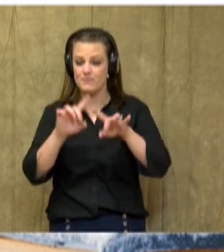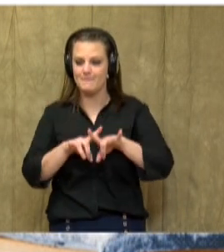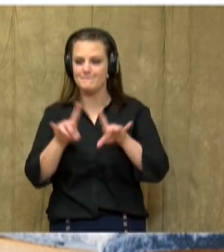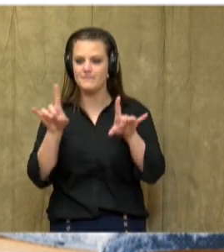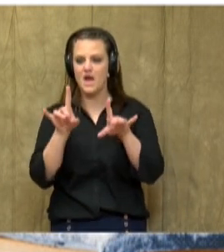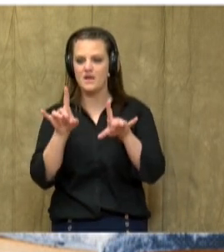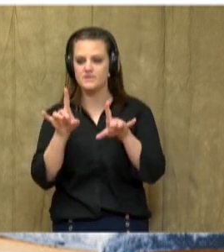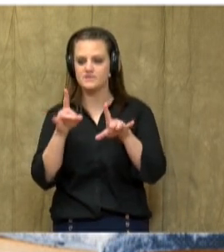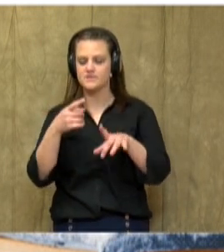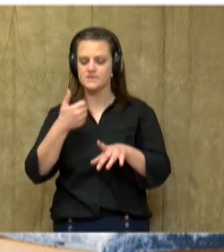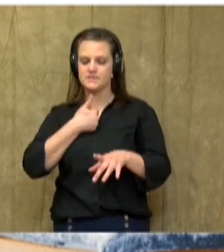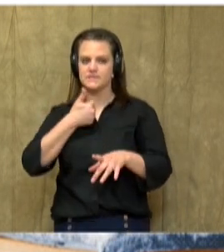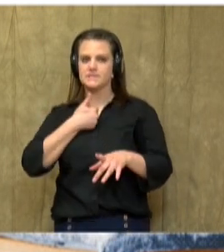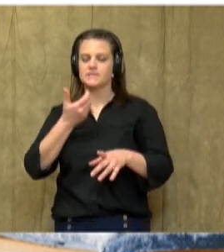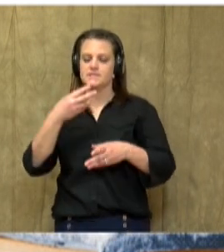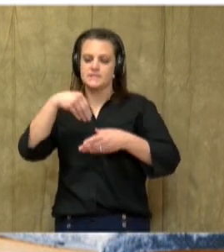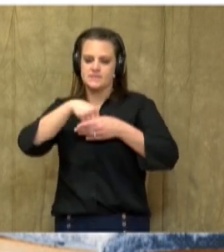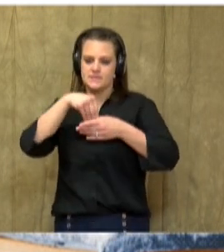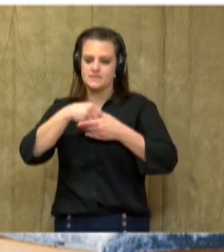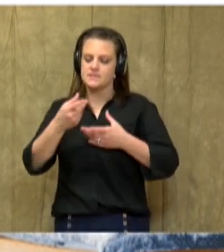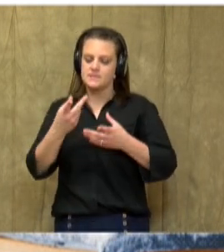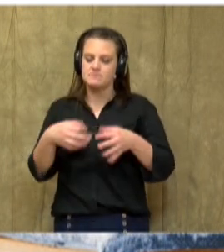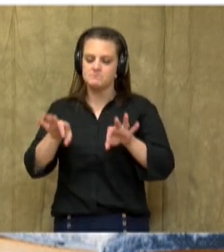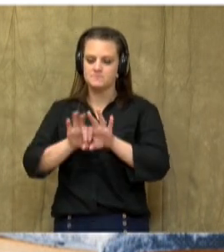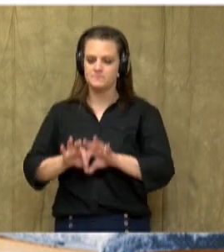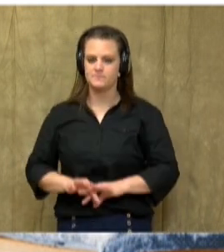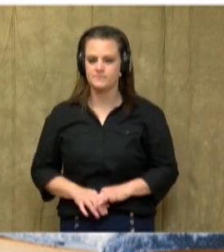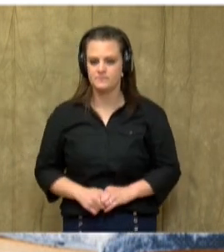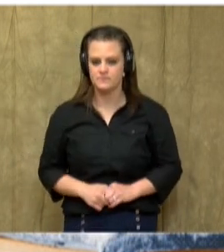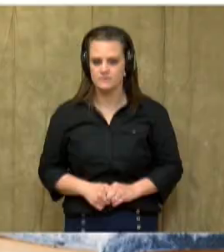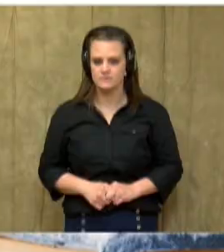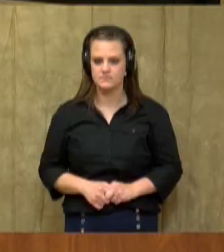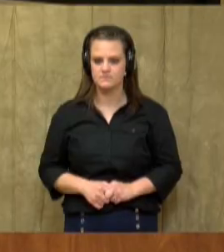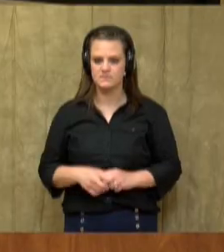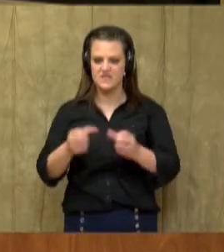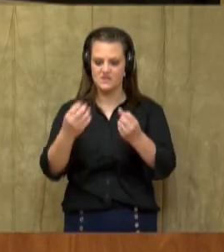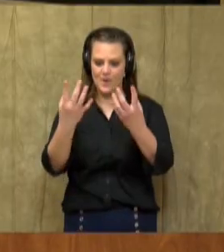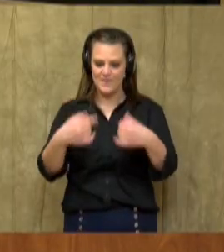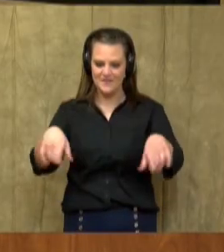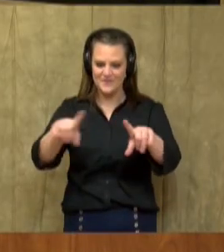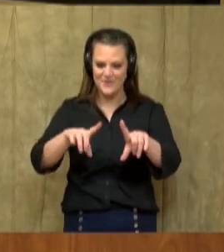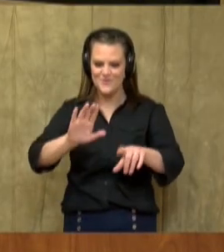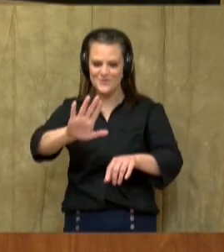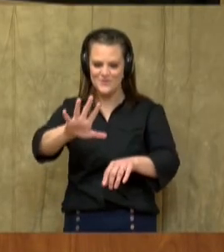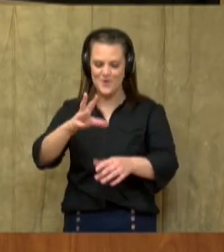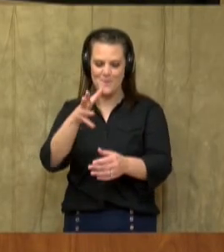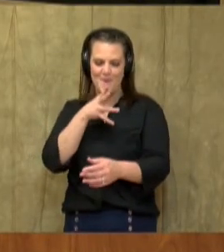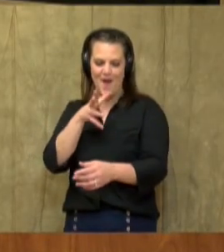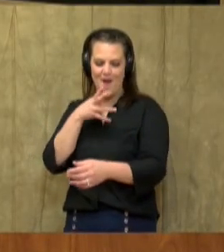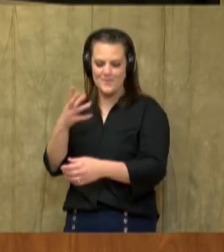but to Caitlin, it was worth it. Okay? How many of you are going to go dig through your mama's